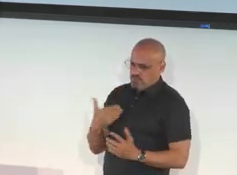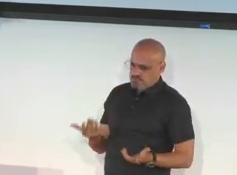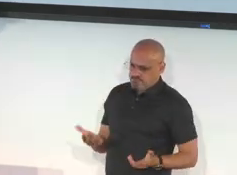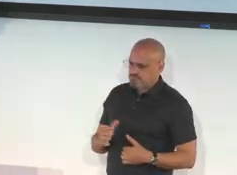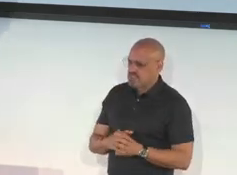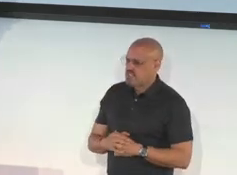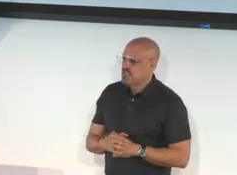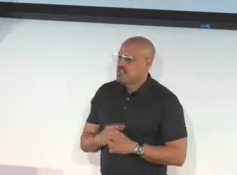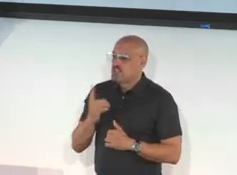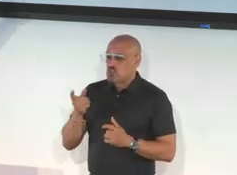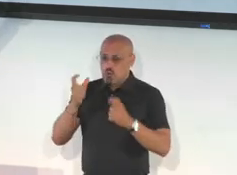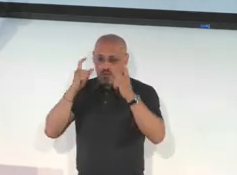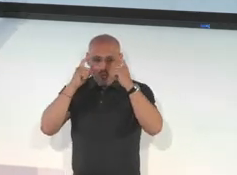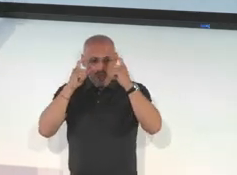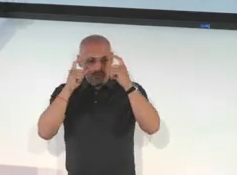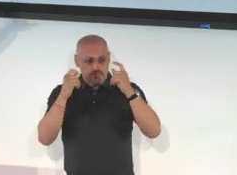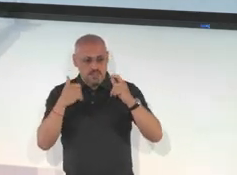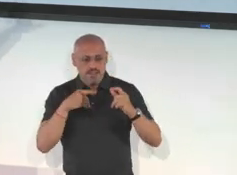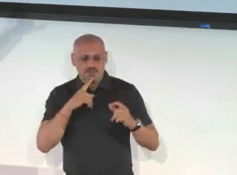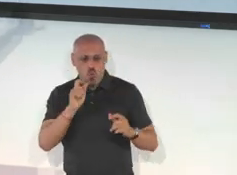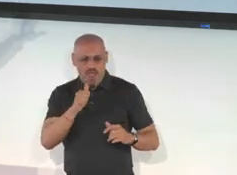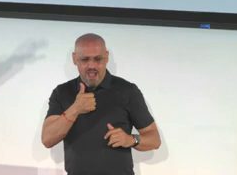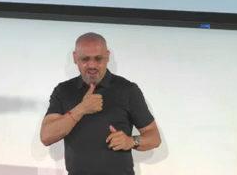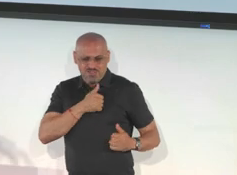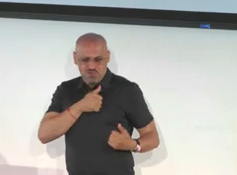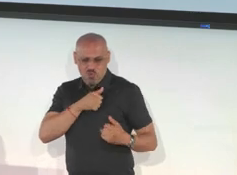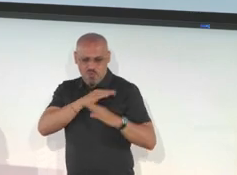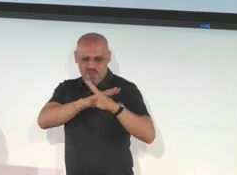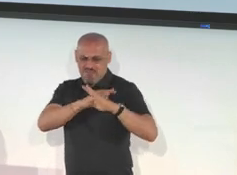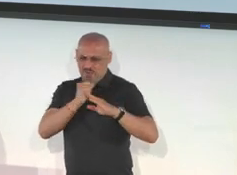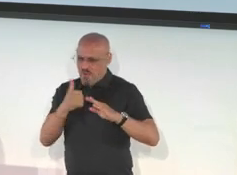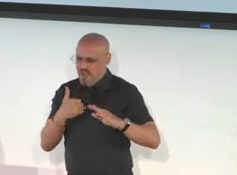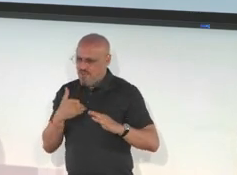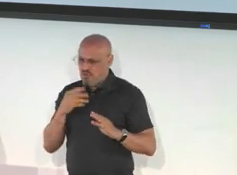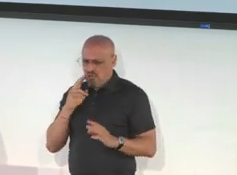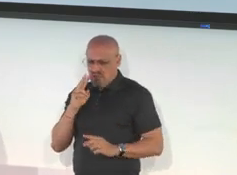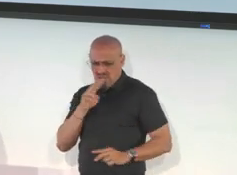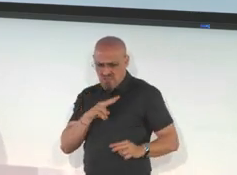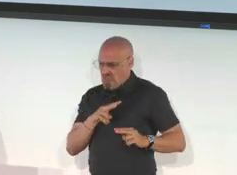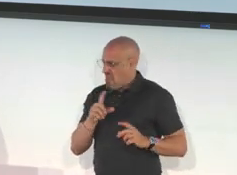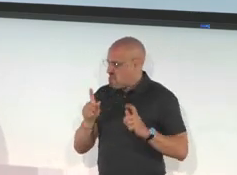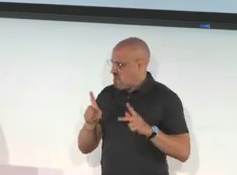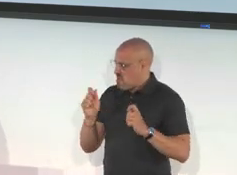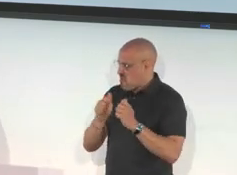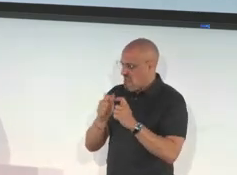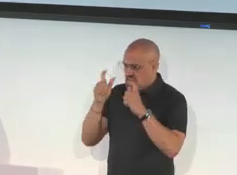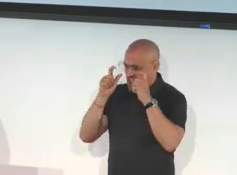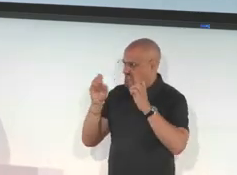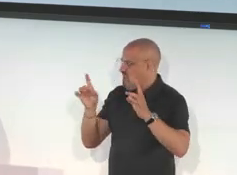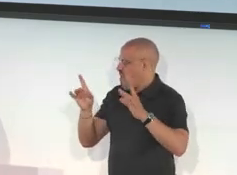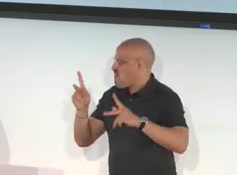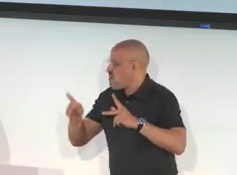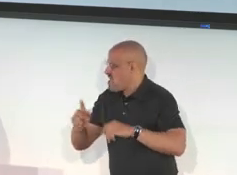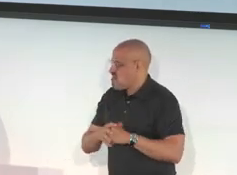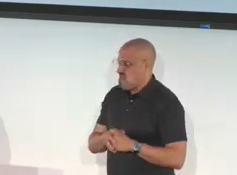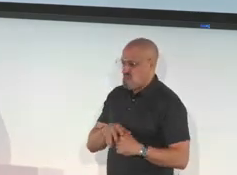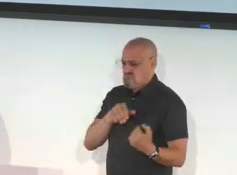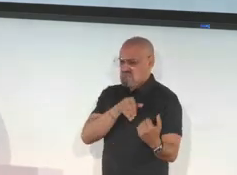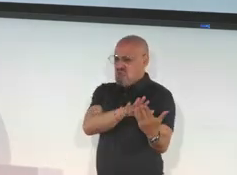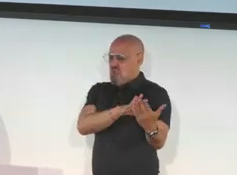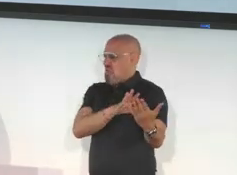for example, wearing glasses, there's no attitudinal barrier to wearing glasses. We don't go, people with glasses, terrible people. I've come across them